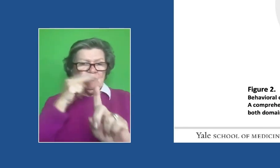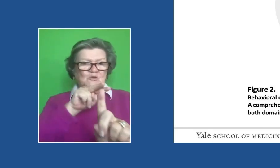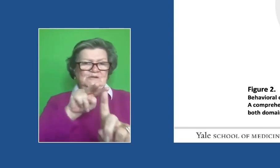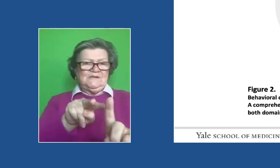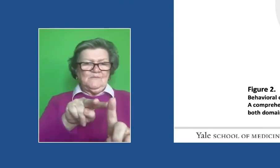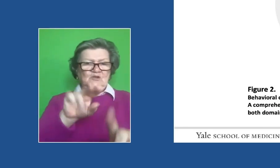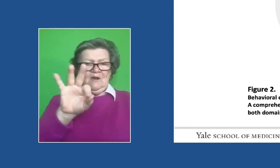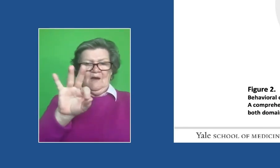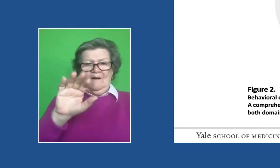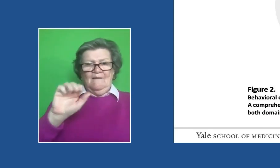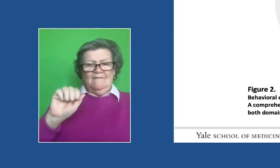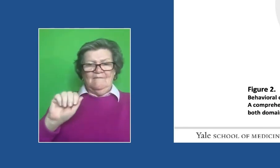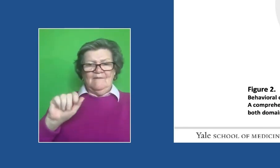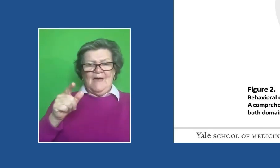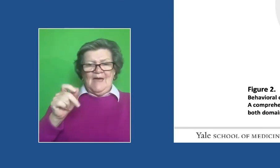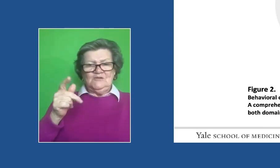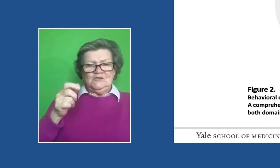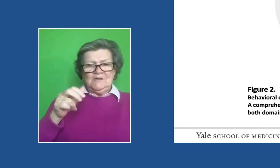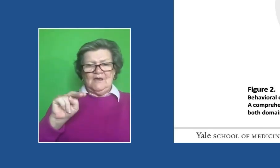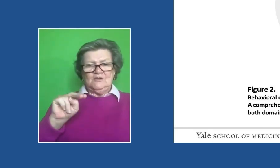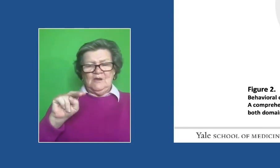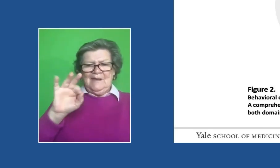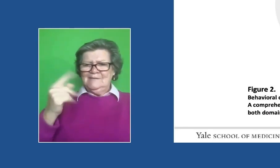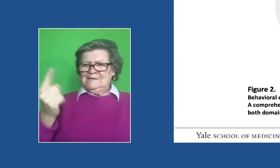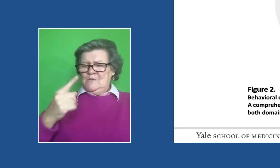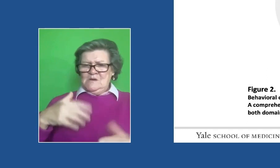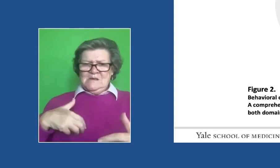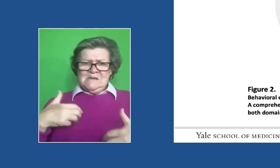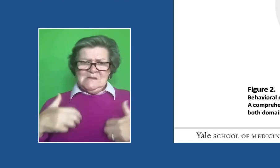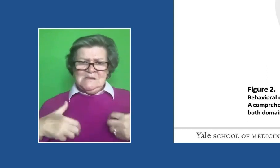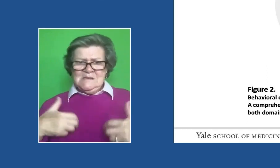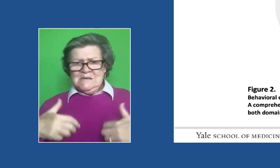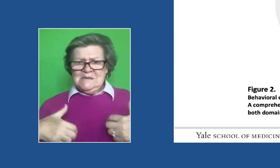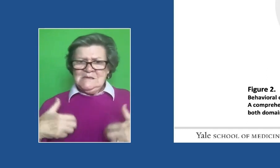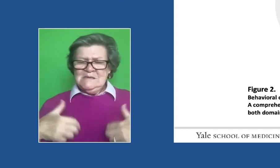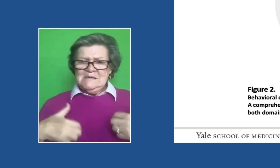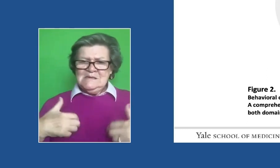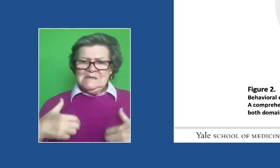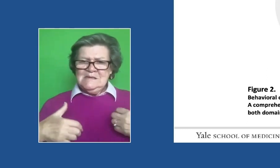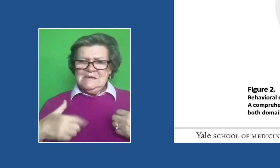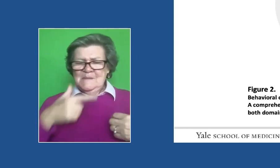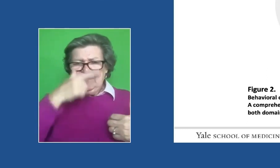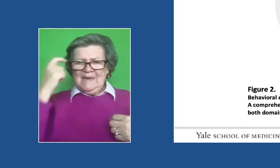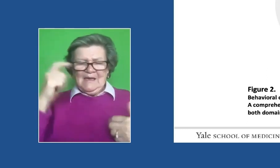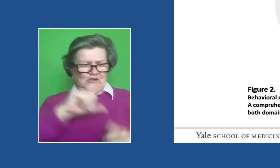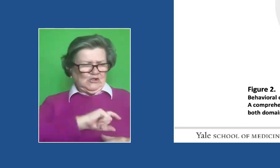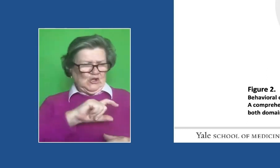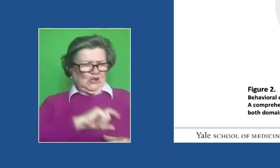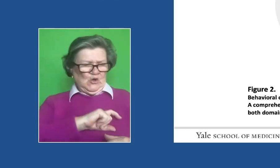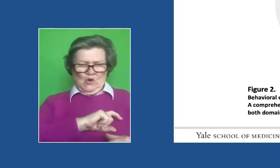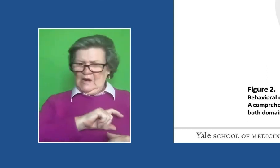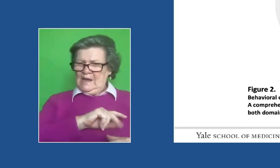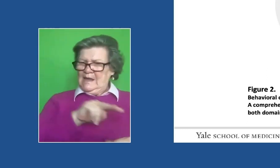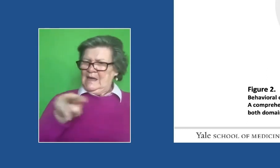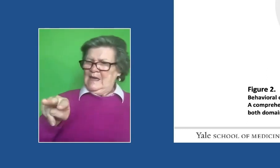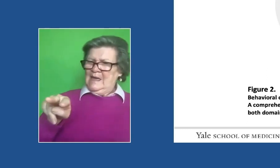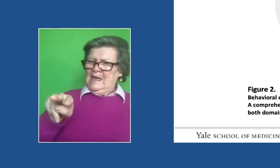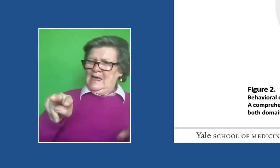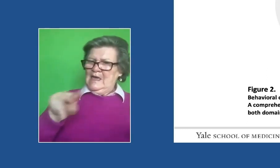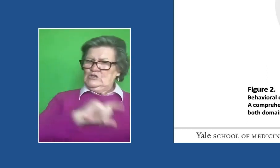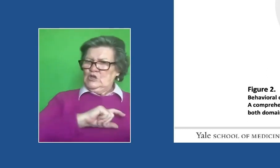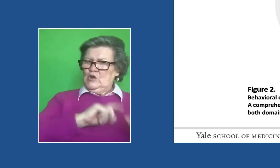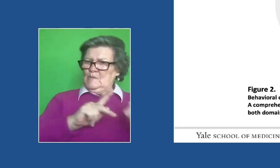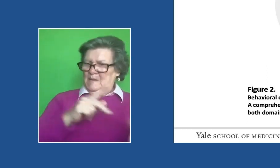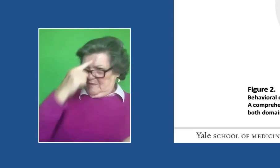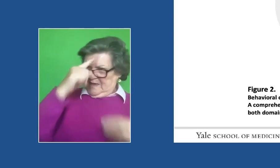agitation. Because oftentimes when someone's agitated, especially from the view of a security officer, they think about it as a security threat. And